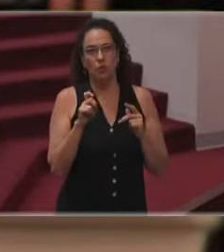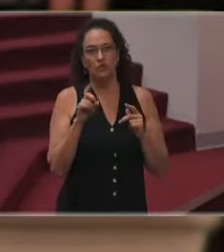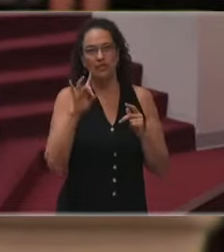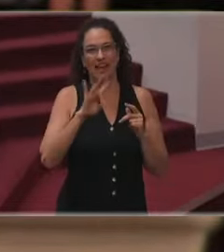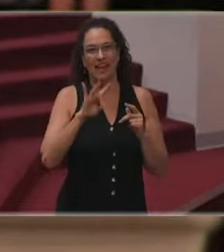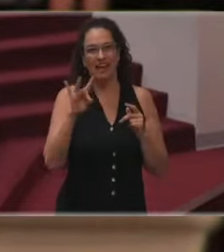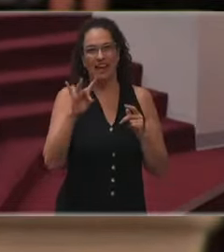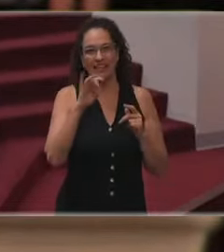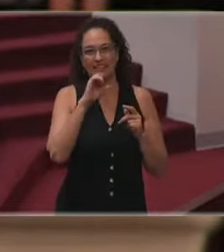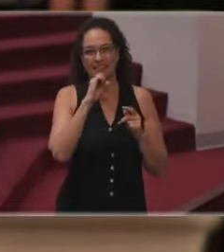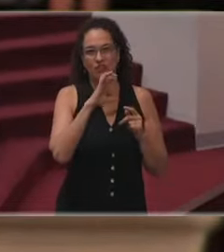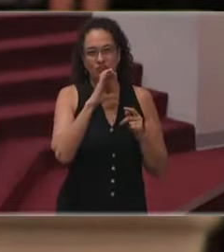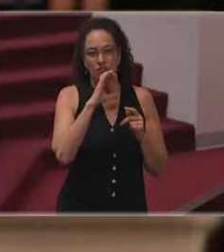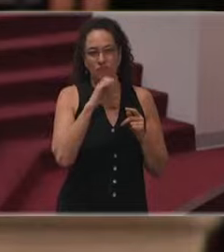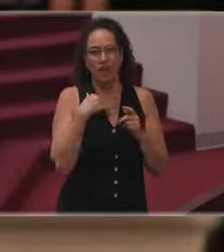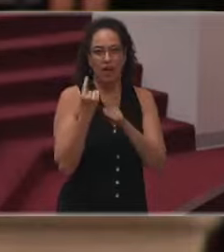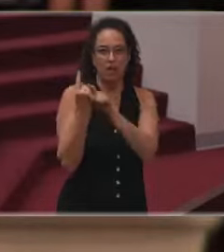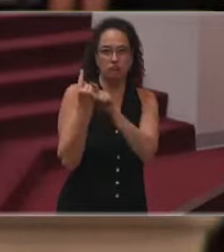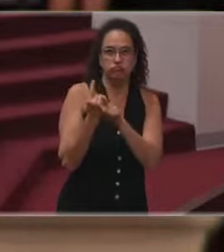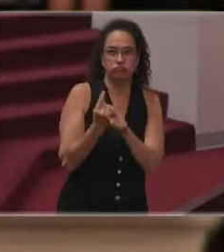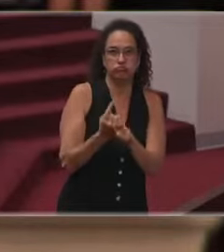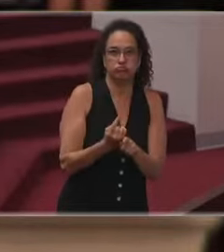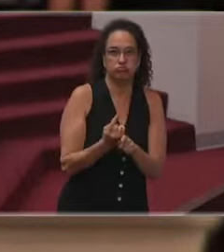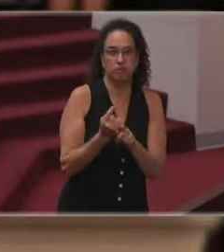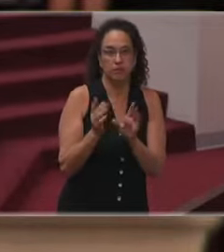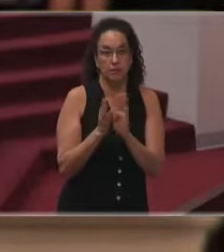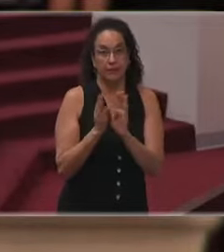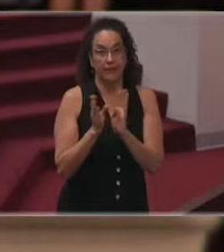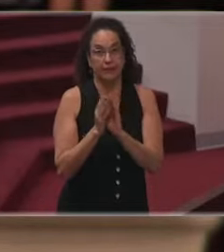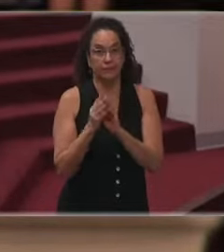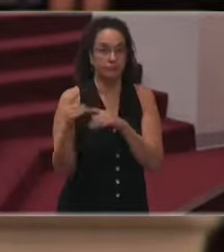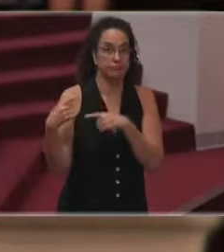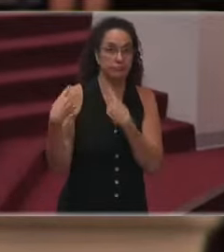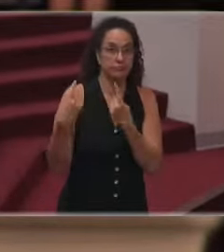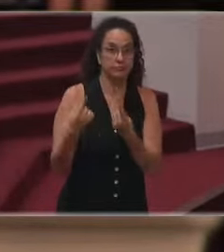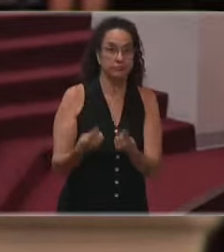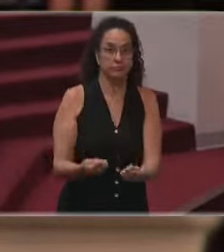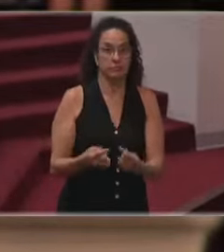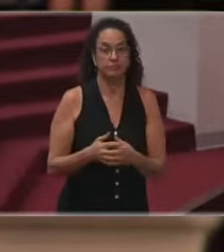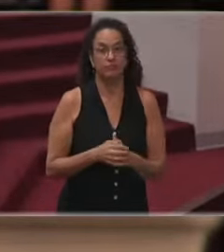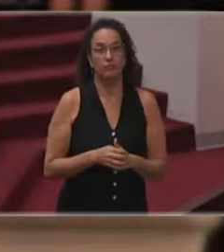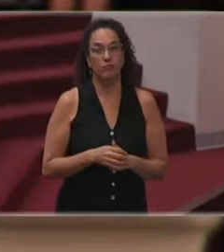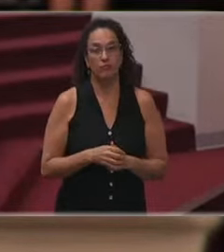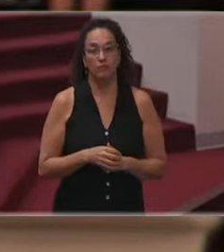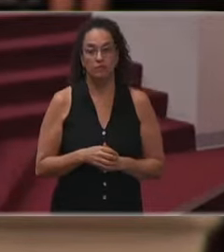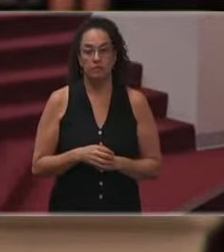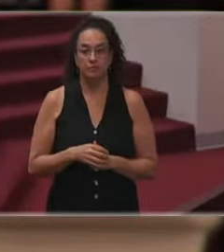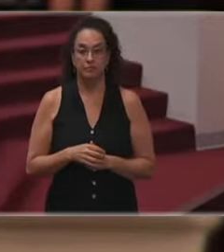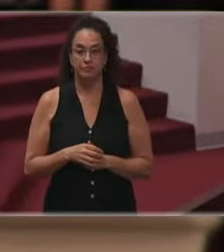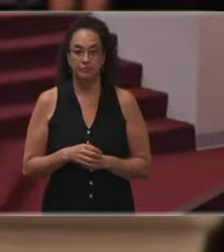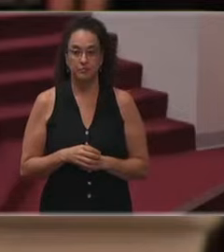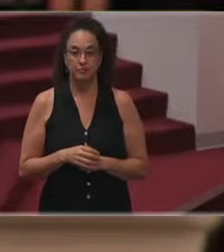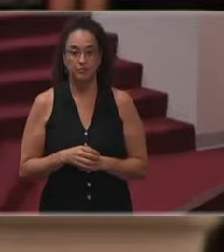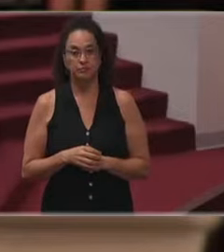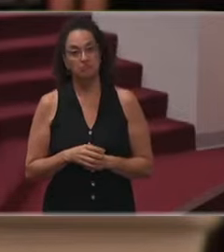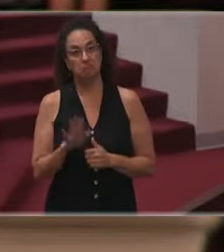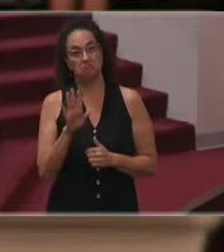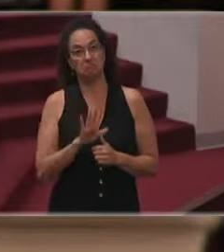188 seniors meet on a regular basis, have met on a regular basis, and the numbers fluctuate here and there. But